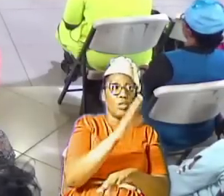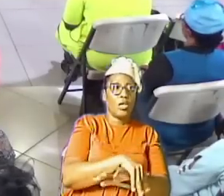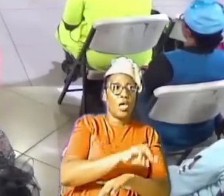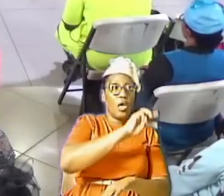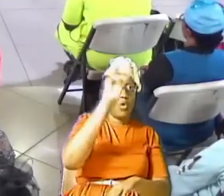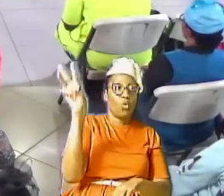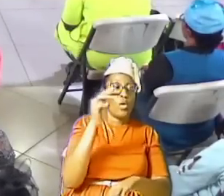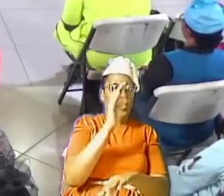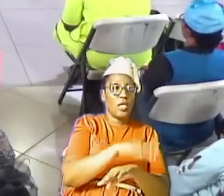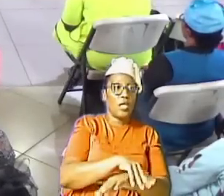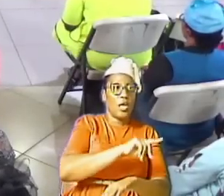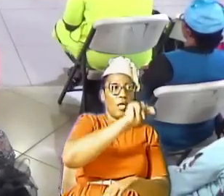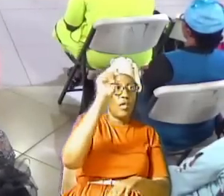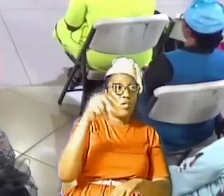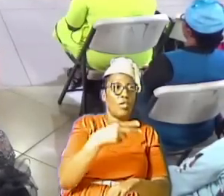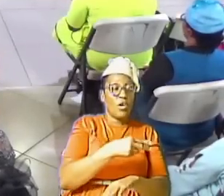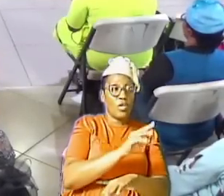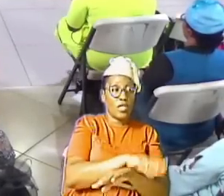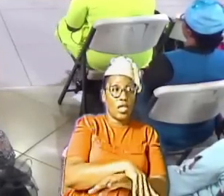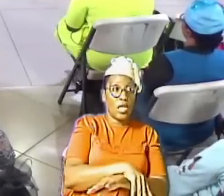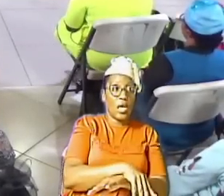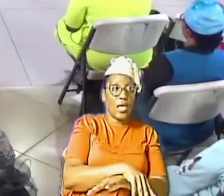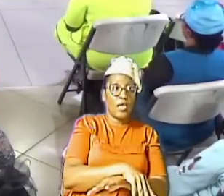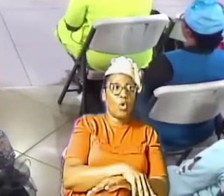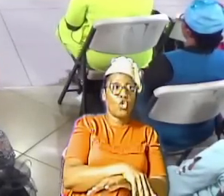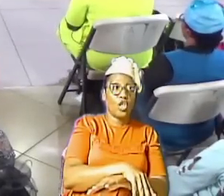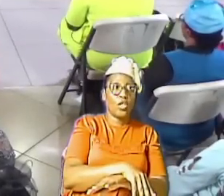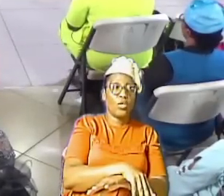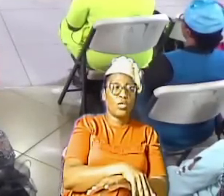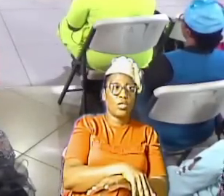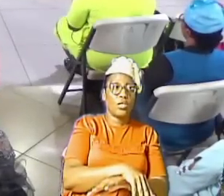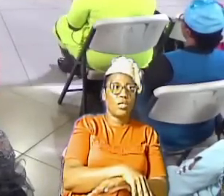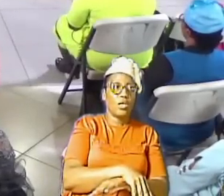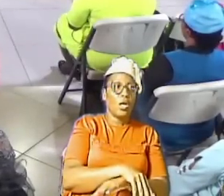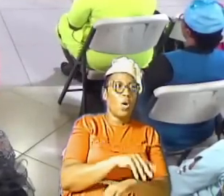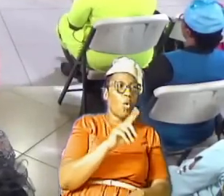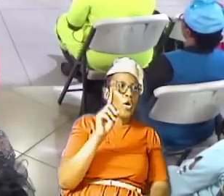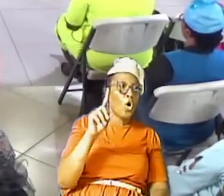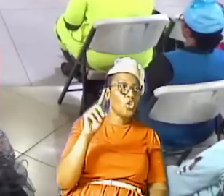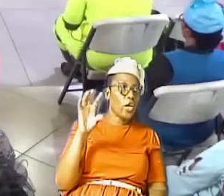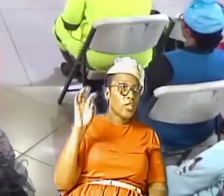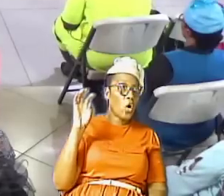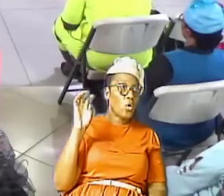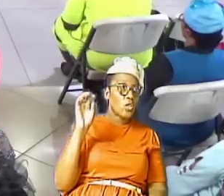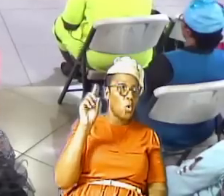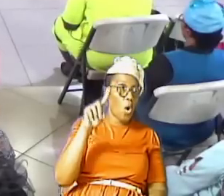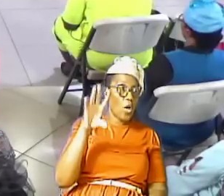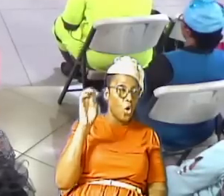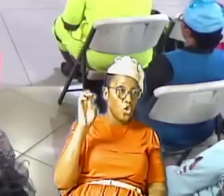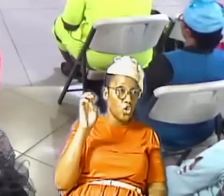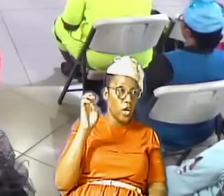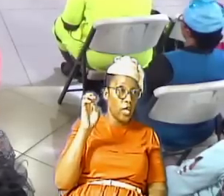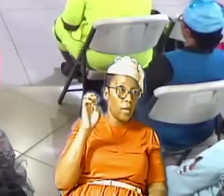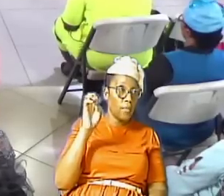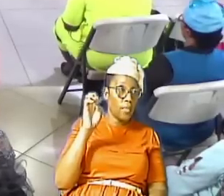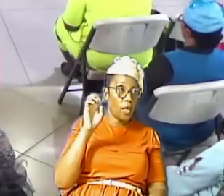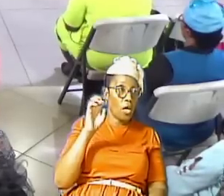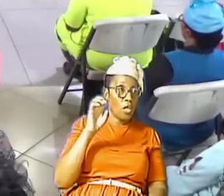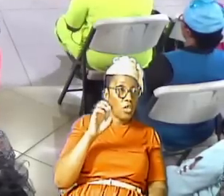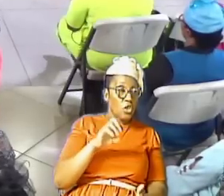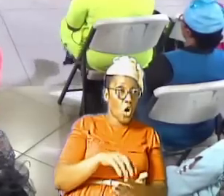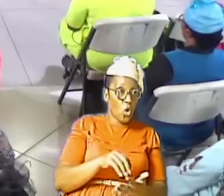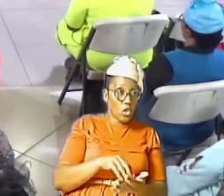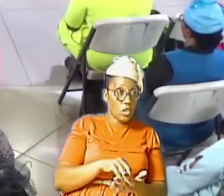night, Thursday night, Friday night. I just say that just to put a perspective in our